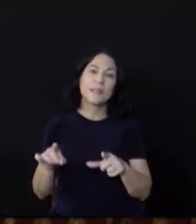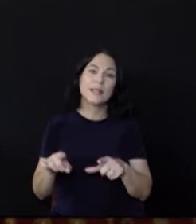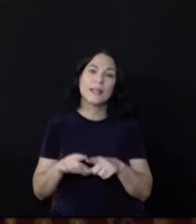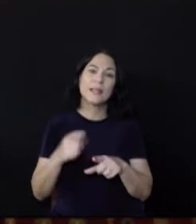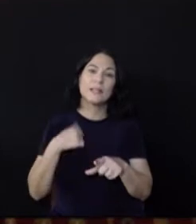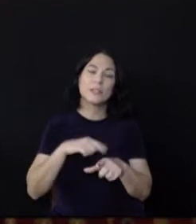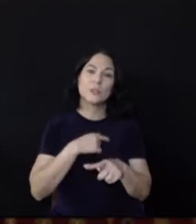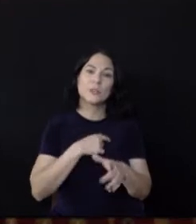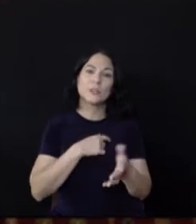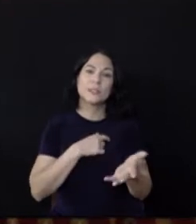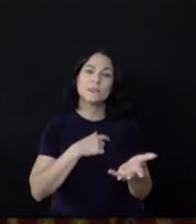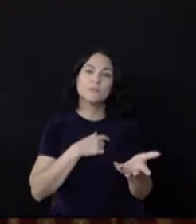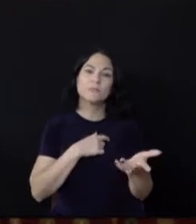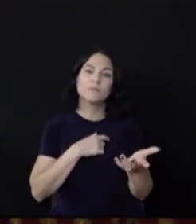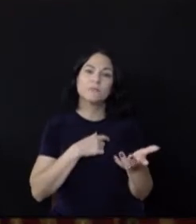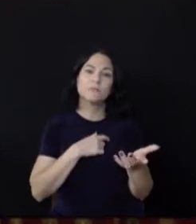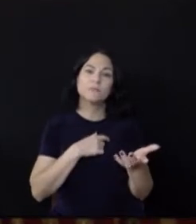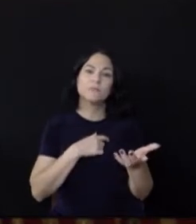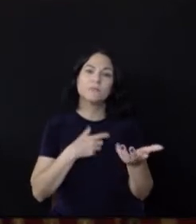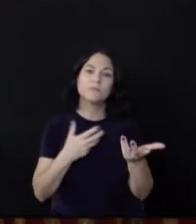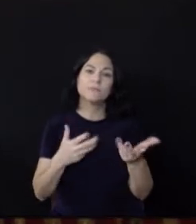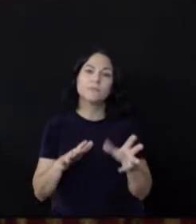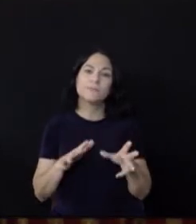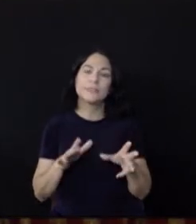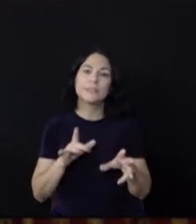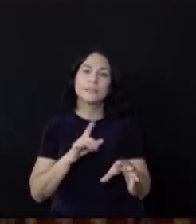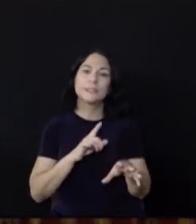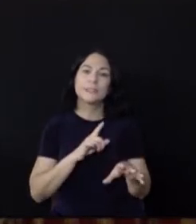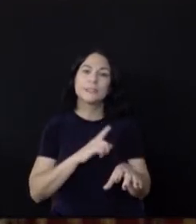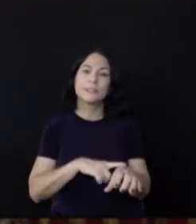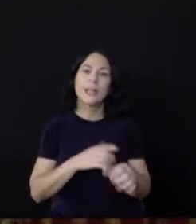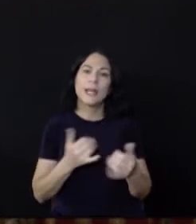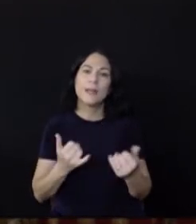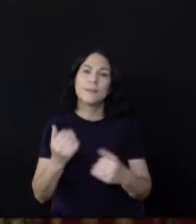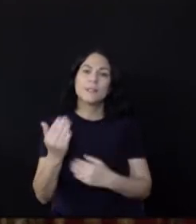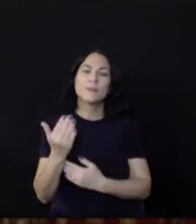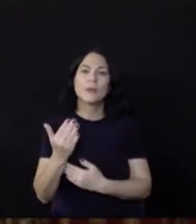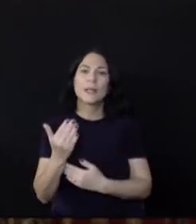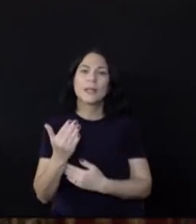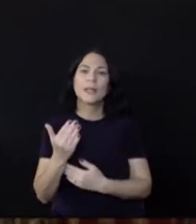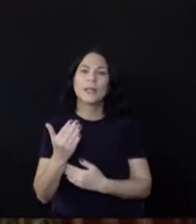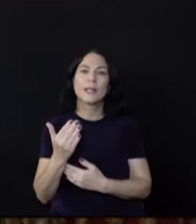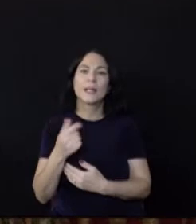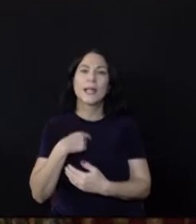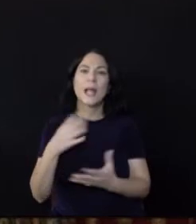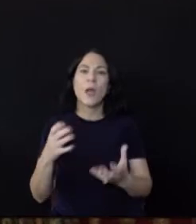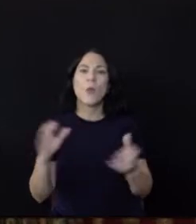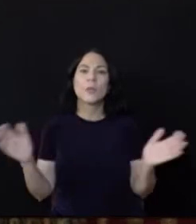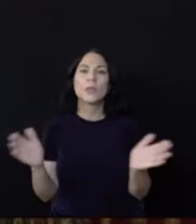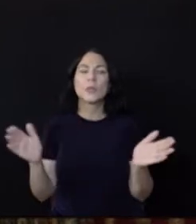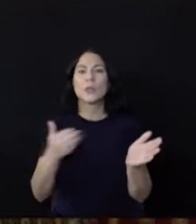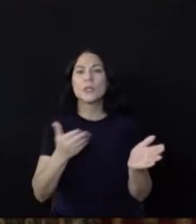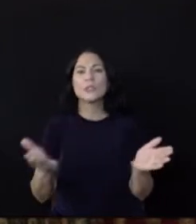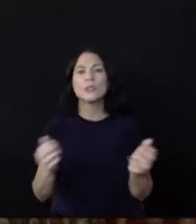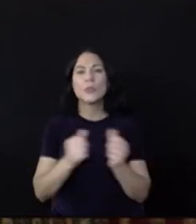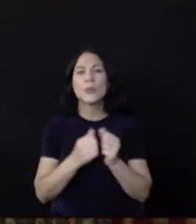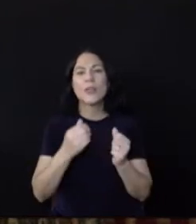wrap up our time together this morning, I just want to encourage you with a word of